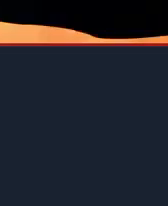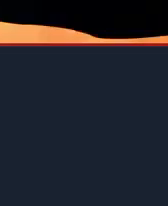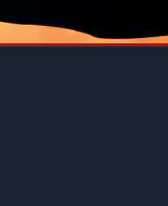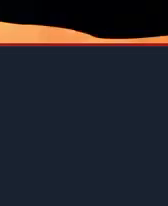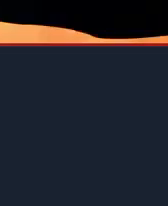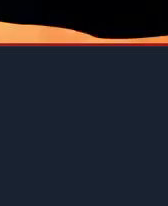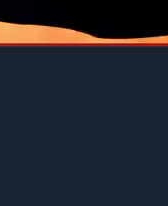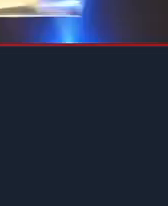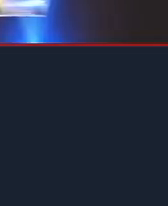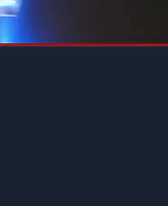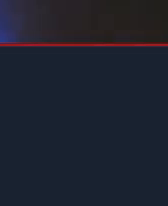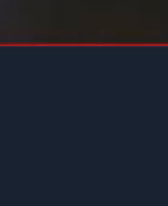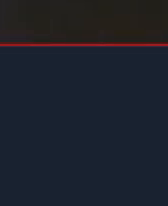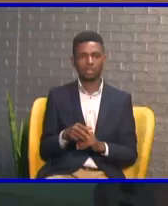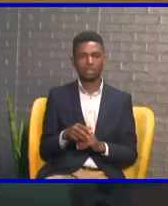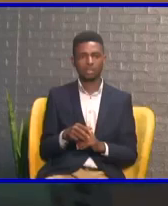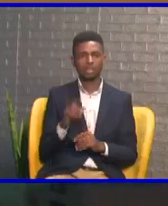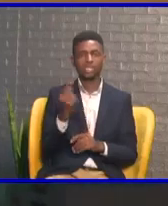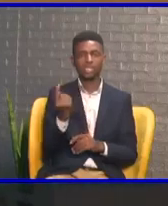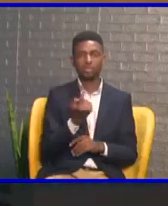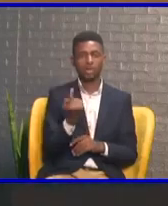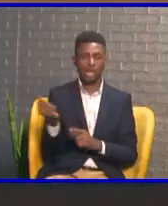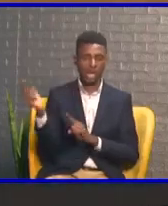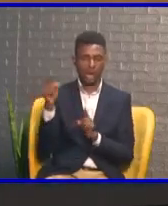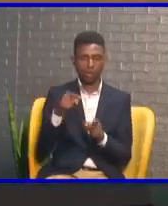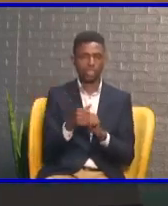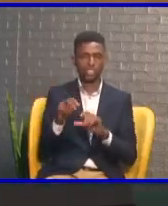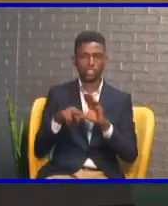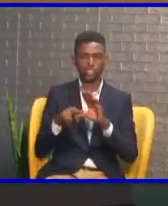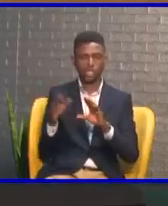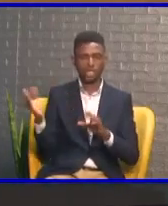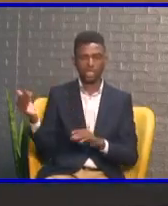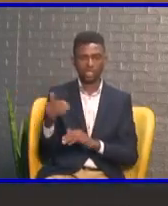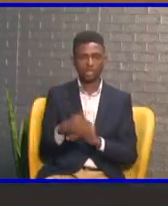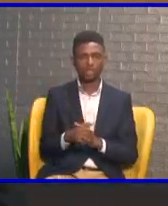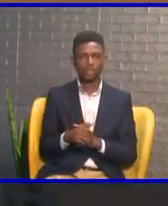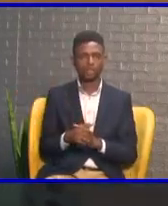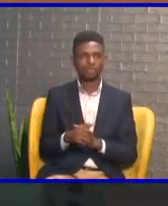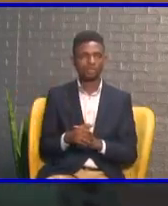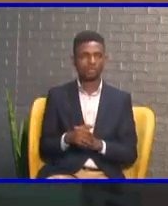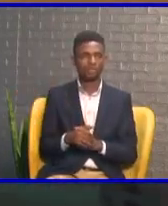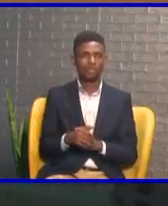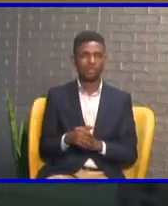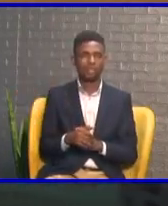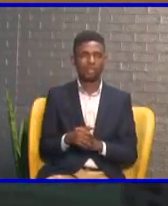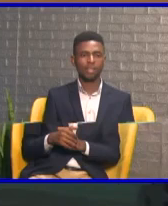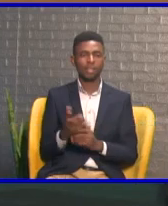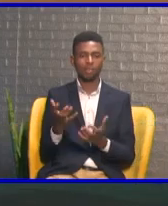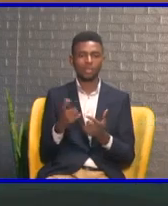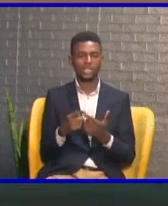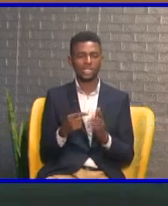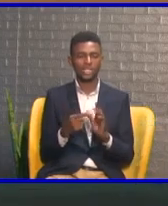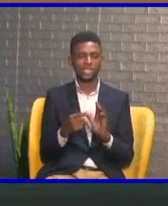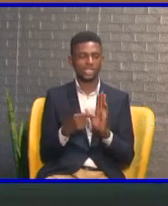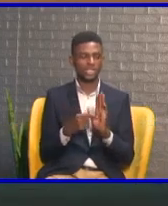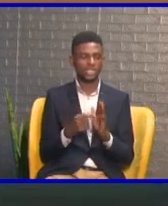want to just come up with a chair. Bring a chair as you come up. Just come up with a chair. Anybody? I want to demonstrate something, please. Just